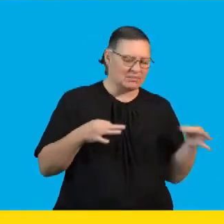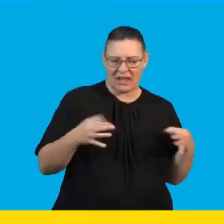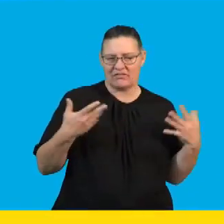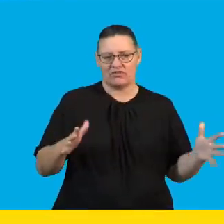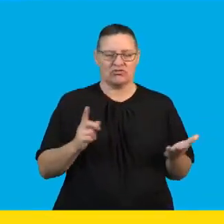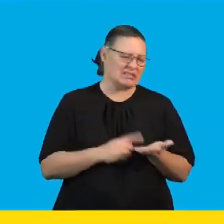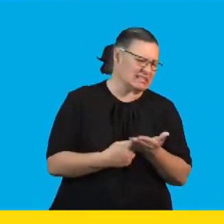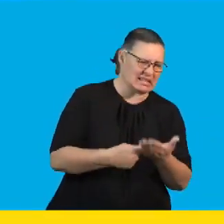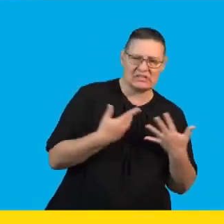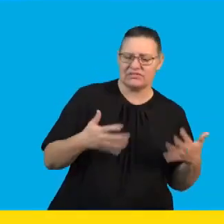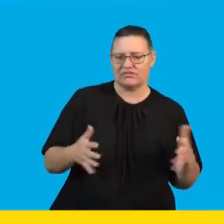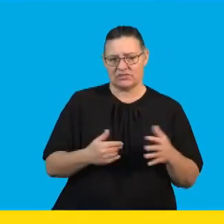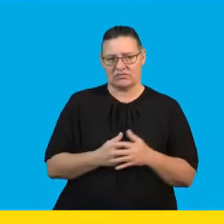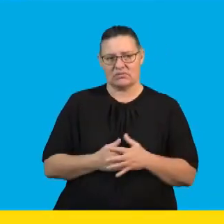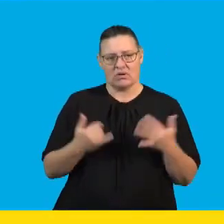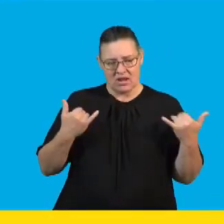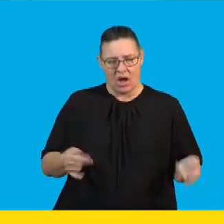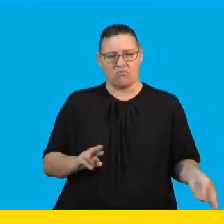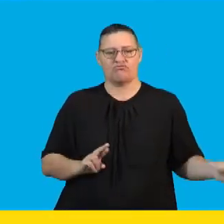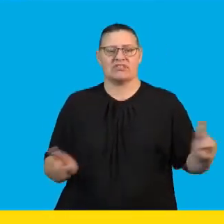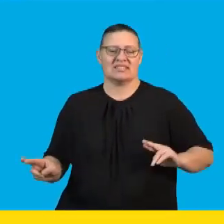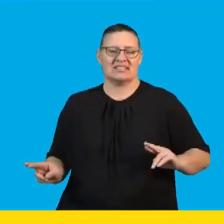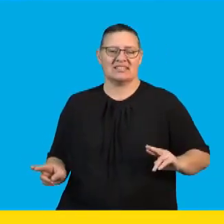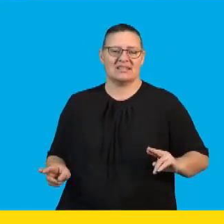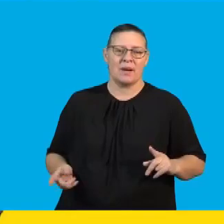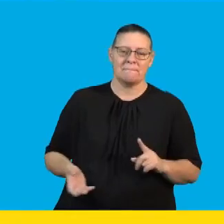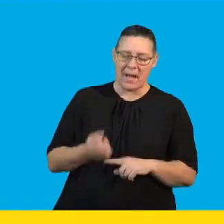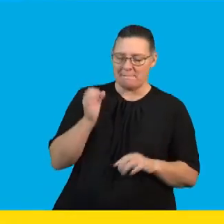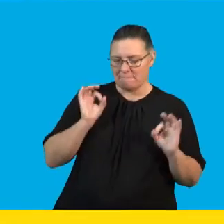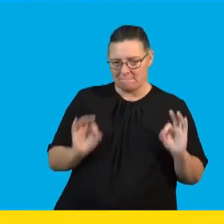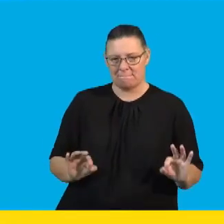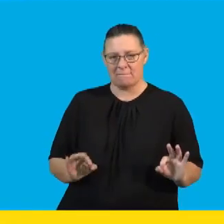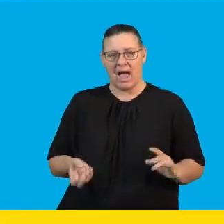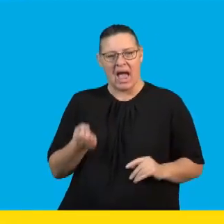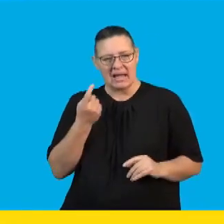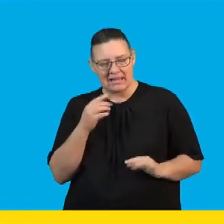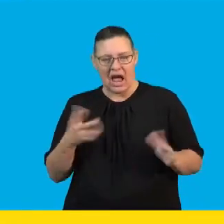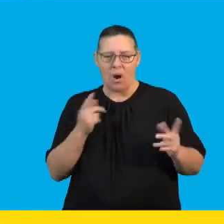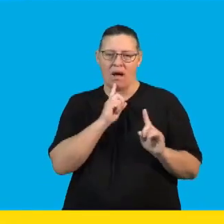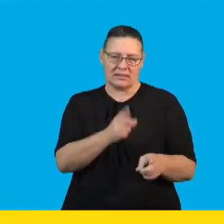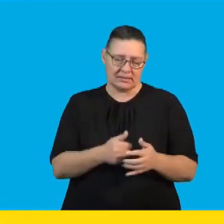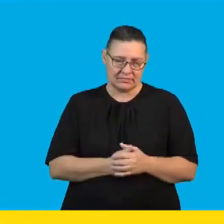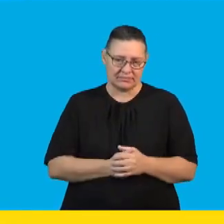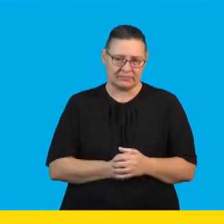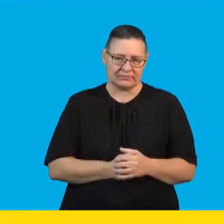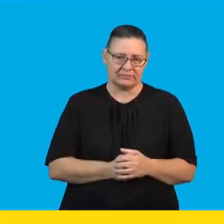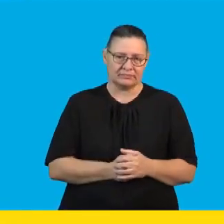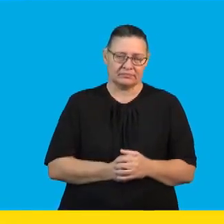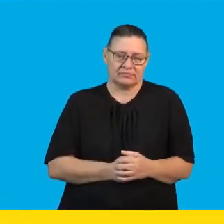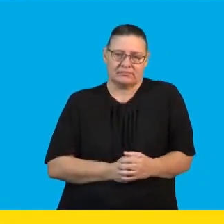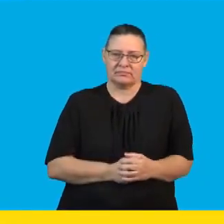have unpacked them, we discussed them, so we are now finding our ground in terms of addressing